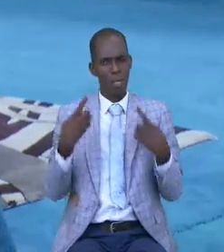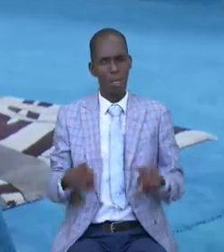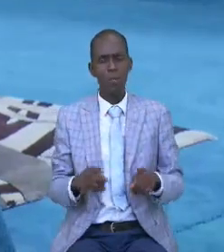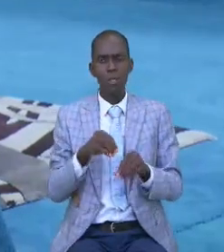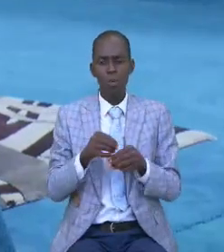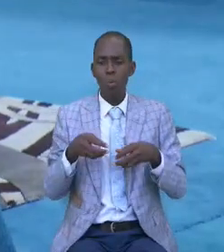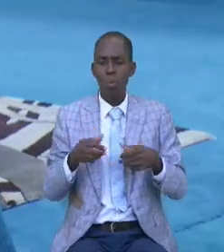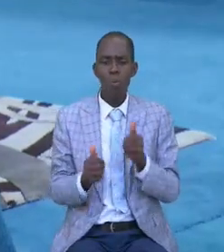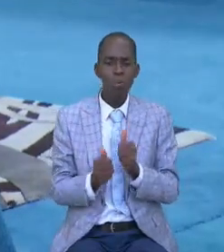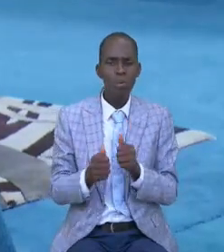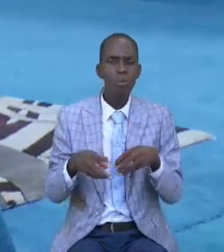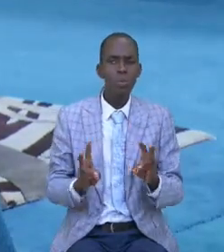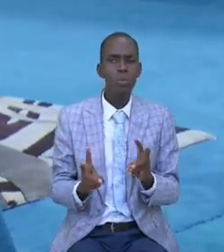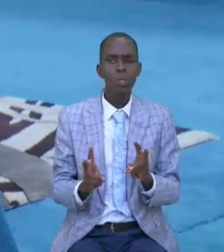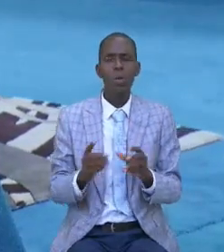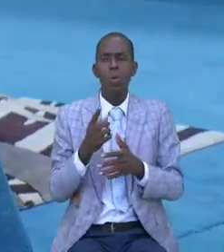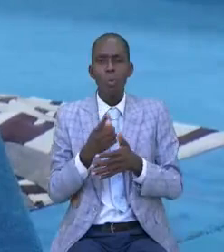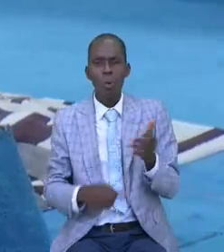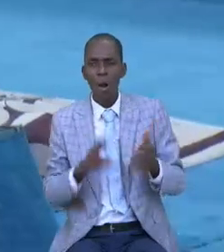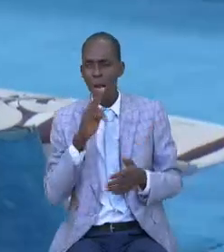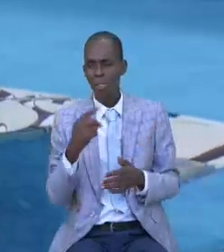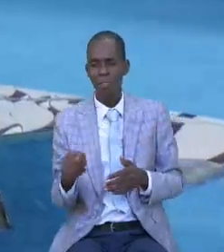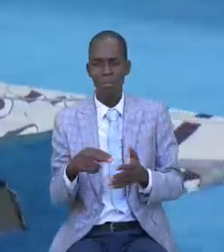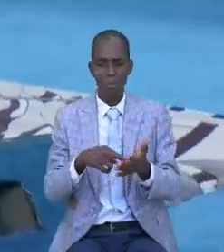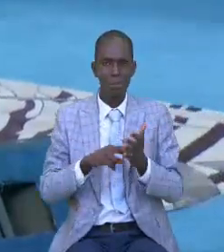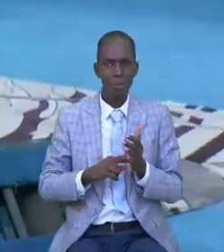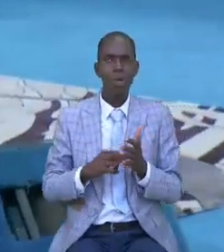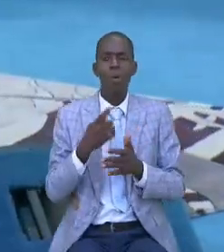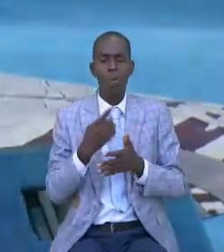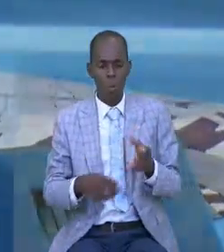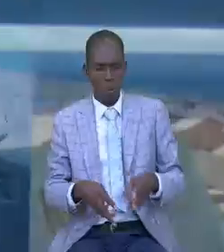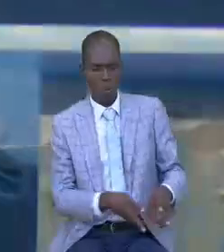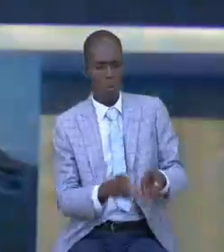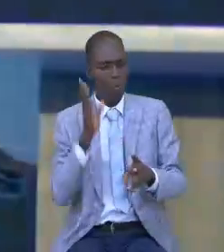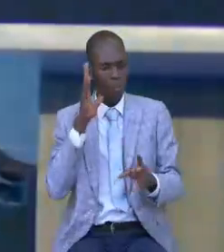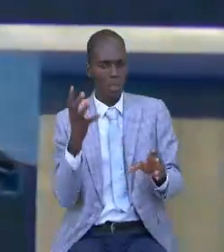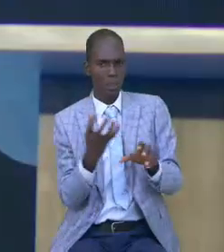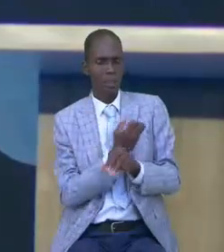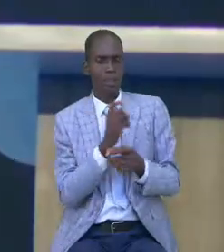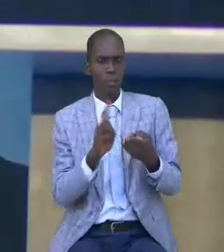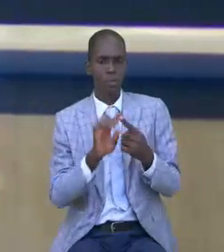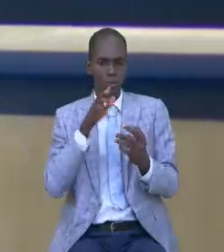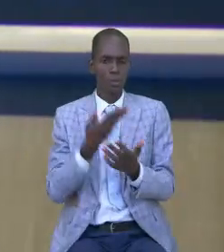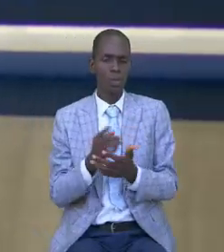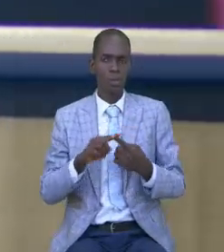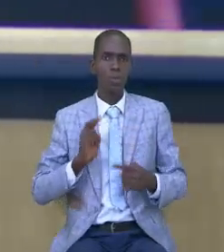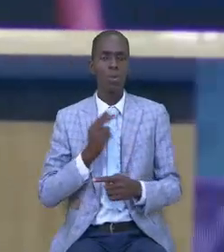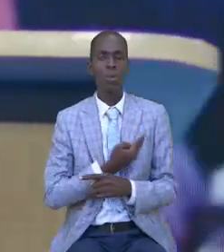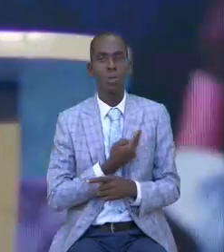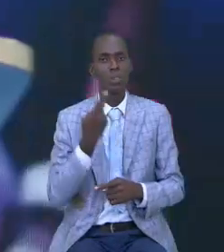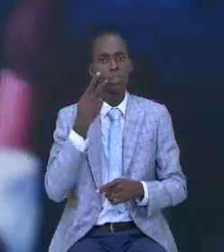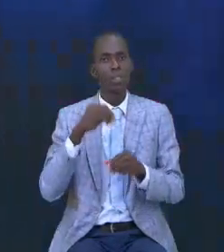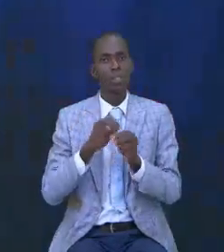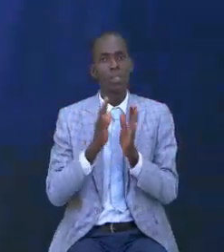way? What avenue? What pathway will they take to get to us? John